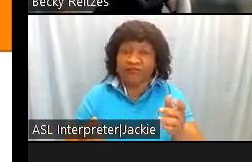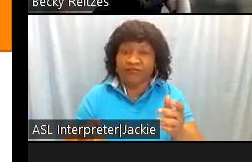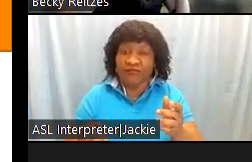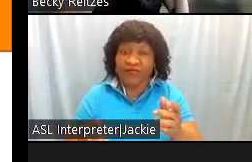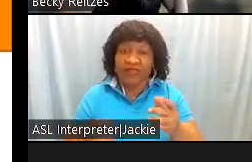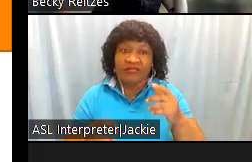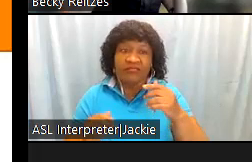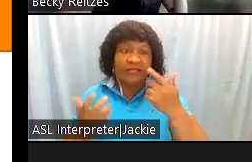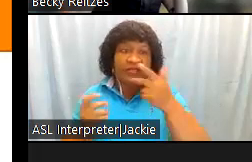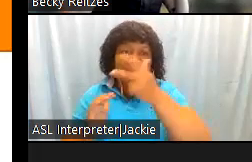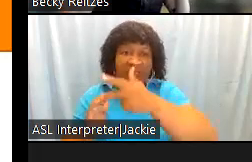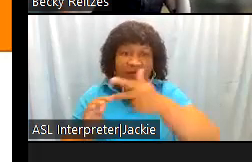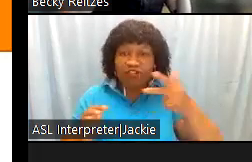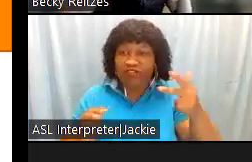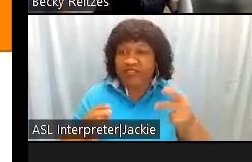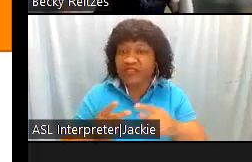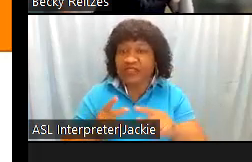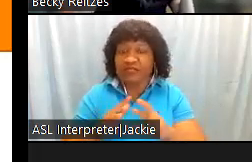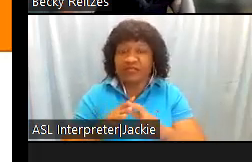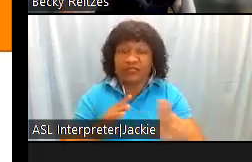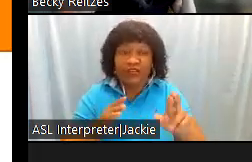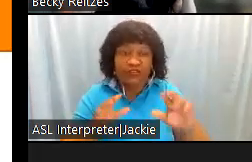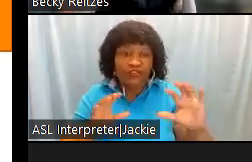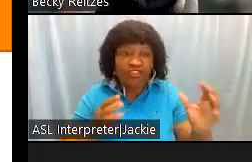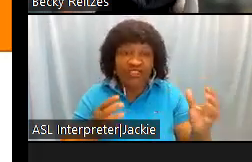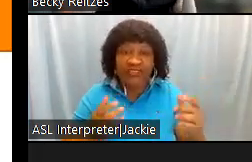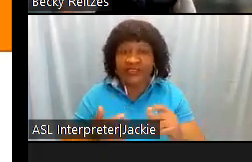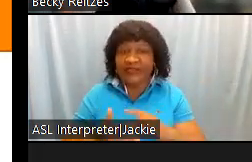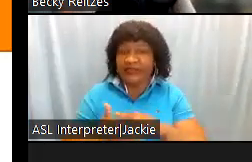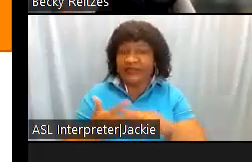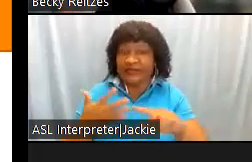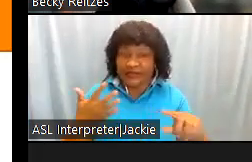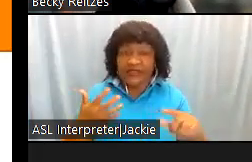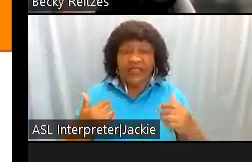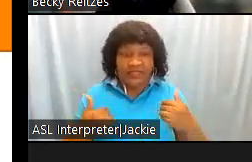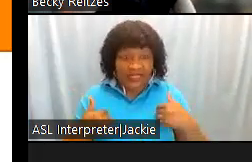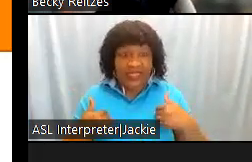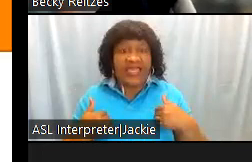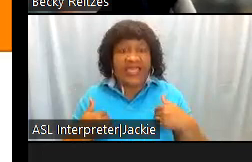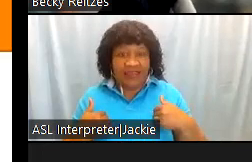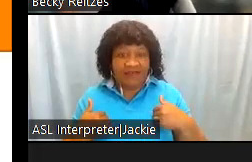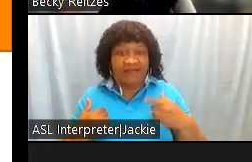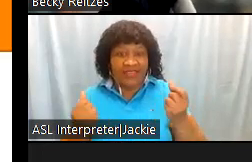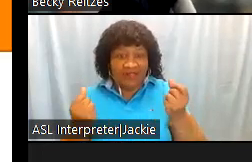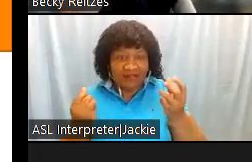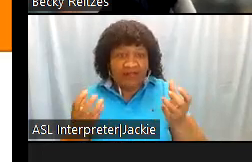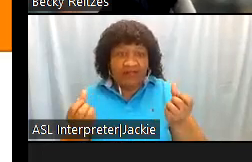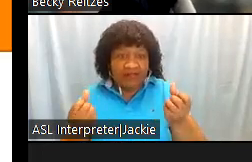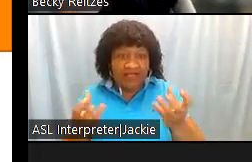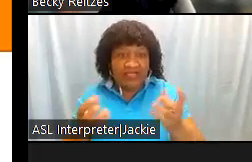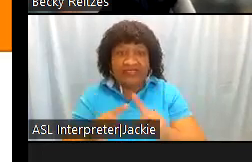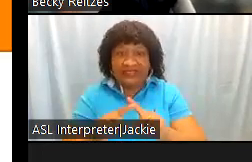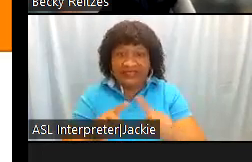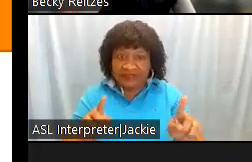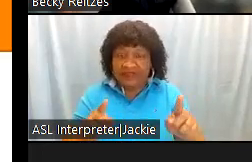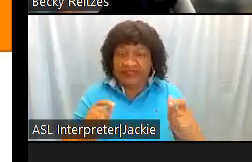immigrant and refugee communities, often in BIPOC communities, are living in multi-generational households, and we want to make sure that we can